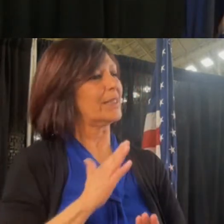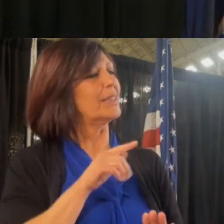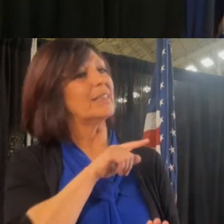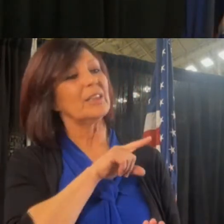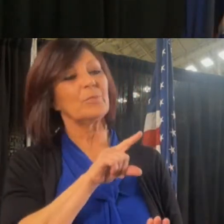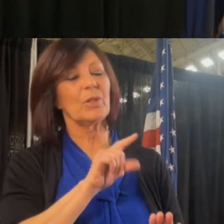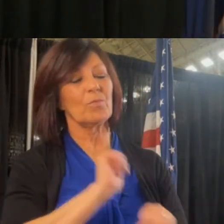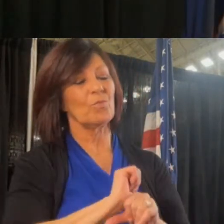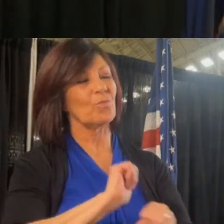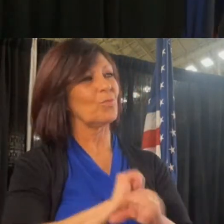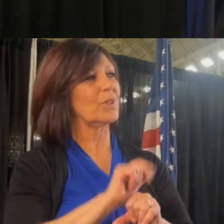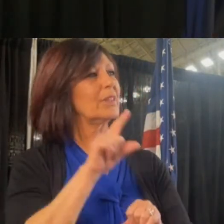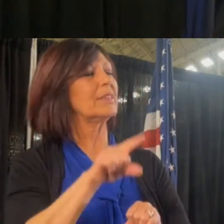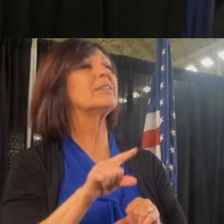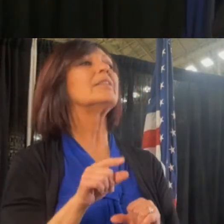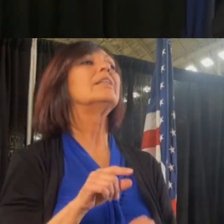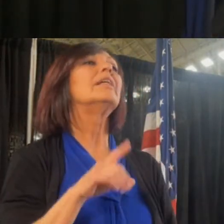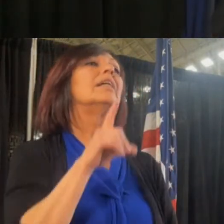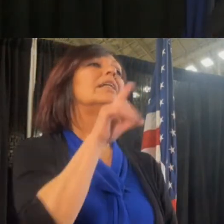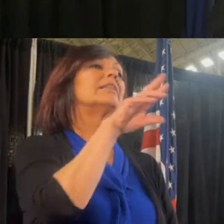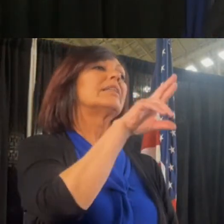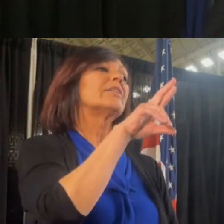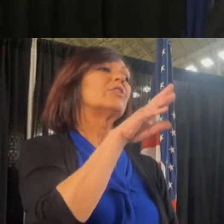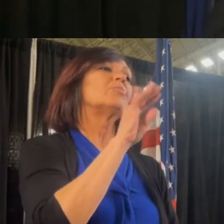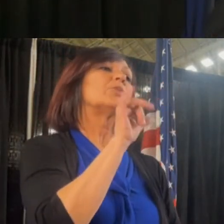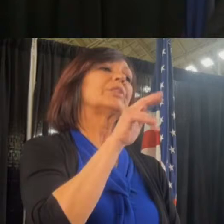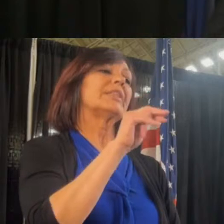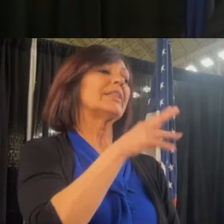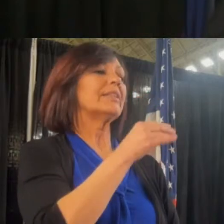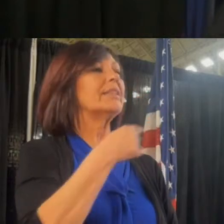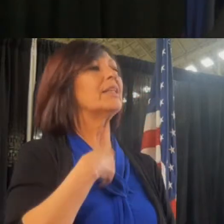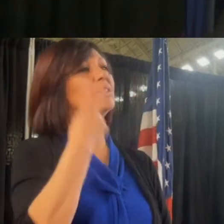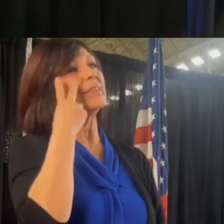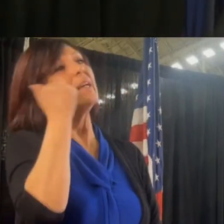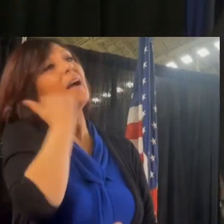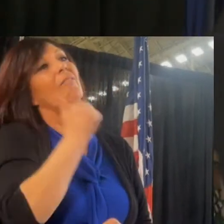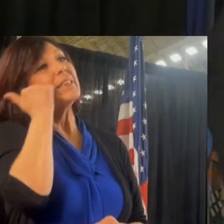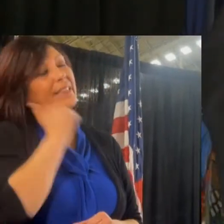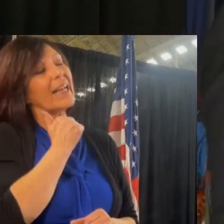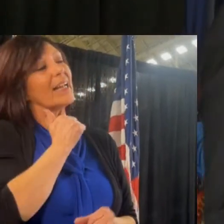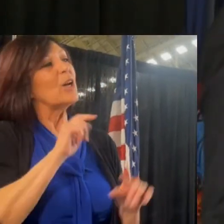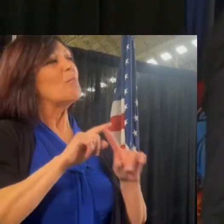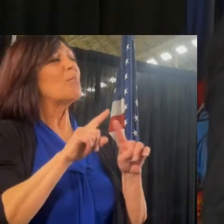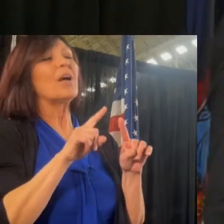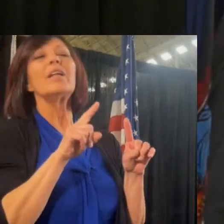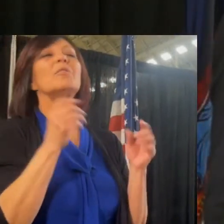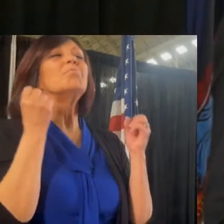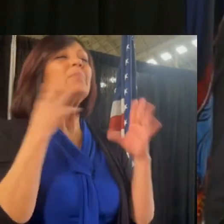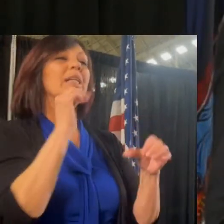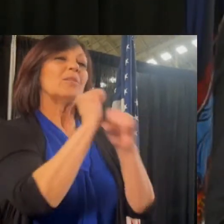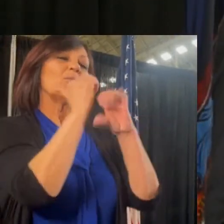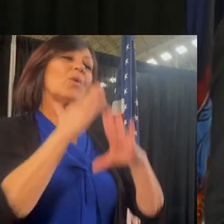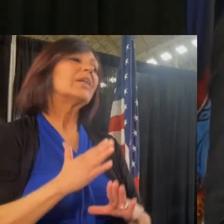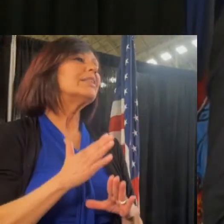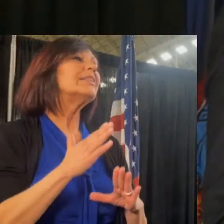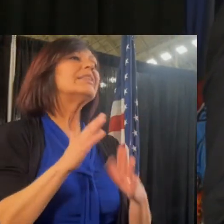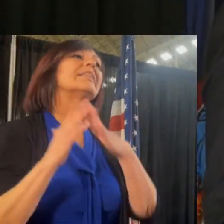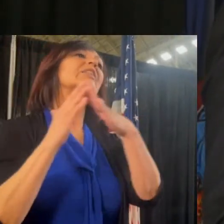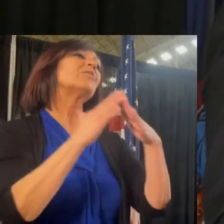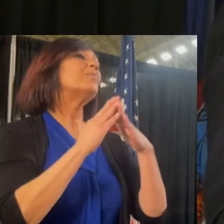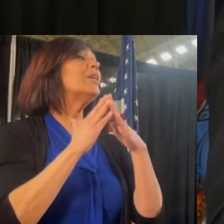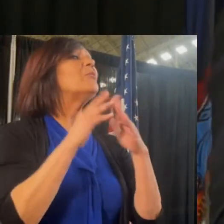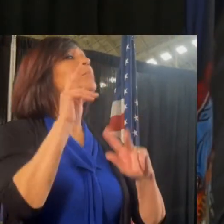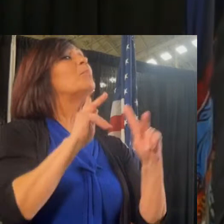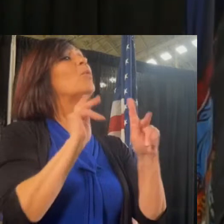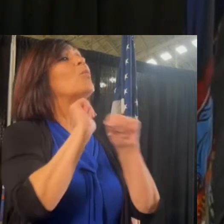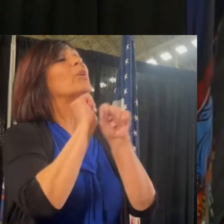of this battle. Dr. Burstein and I were the faces you saw on TV every day, but there were thousands of county employees and other community heroes